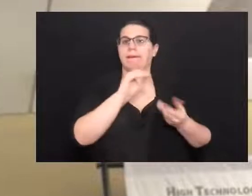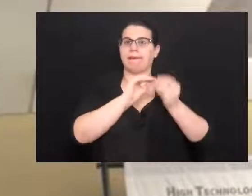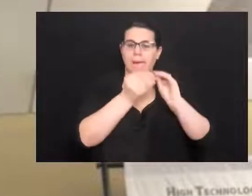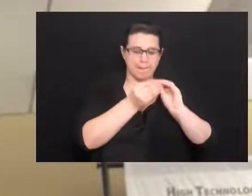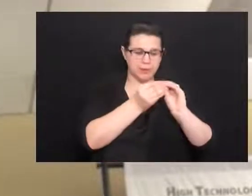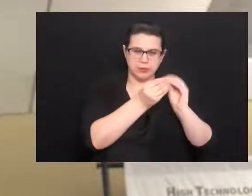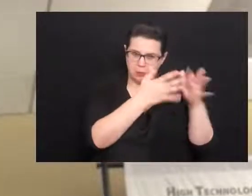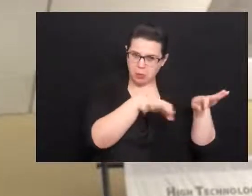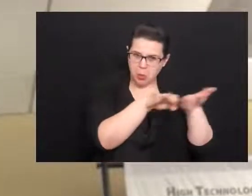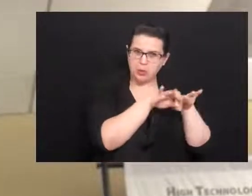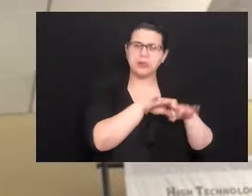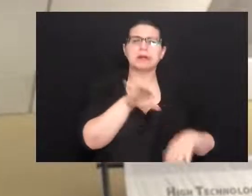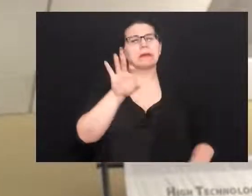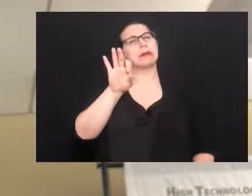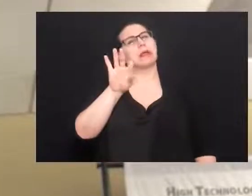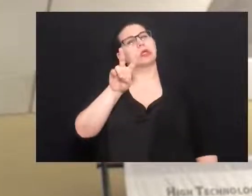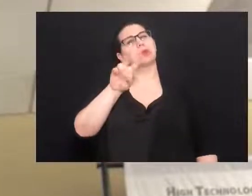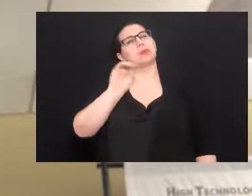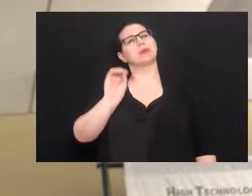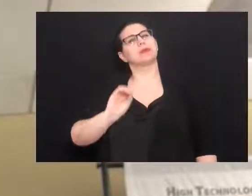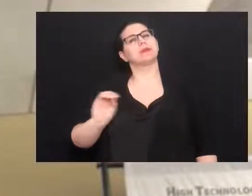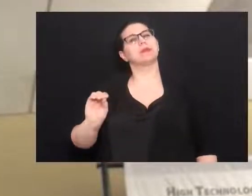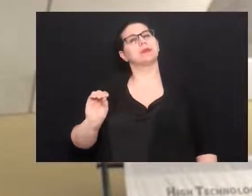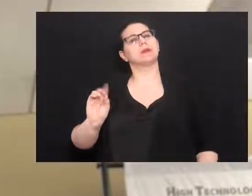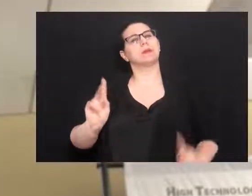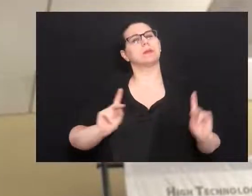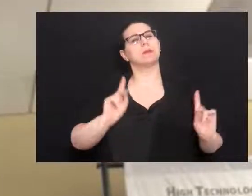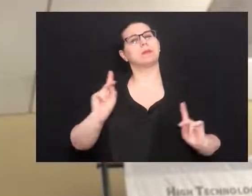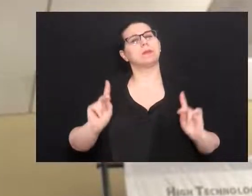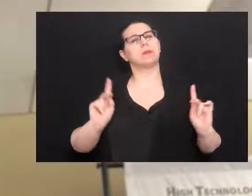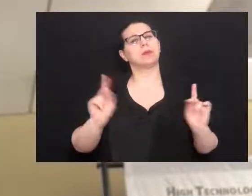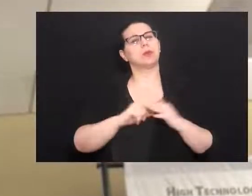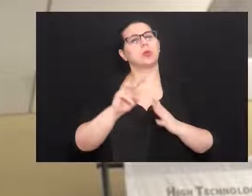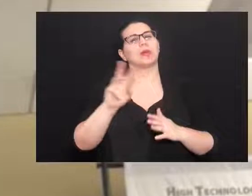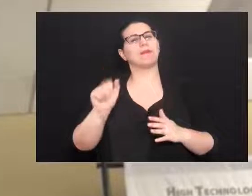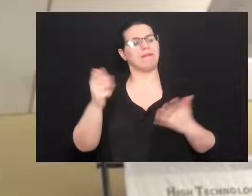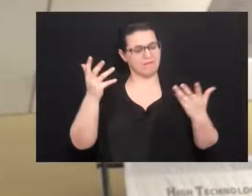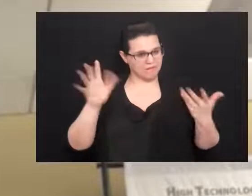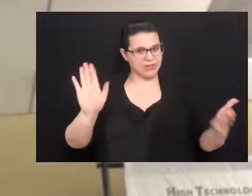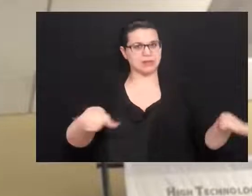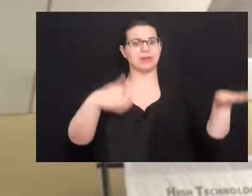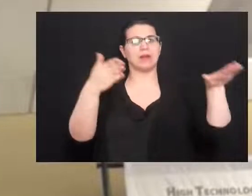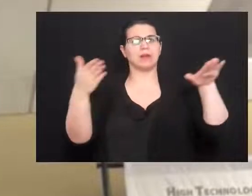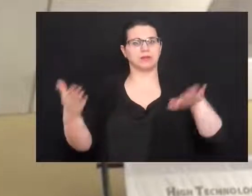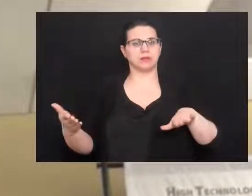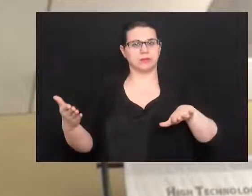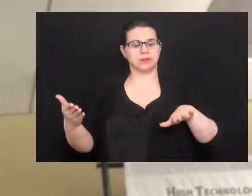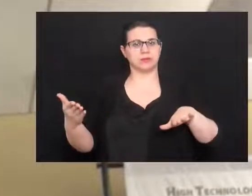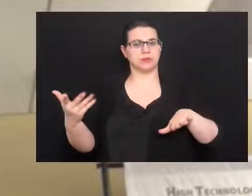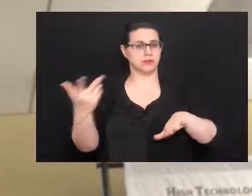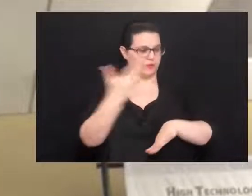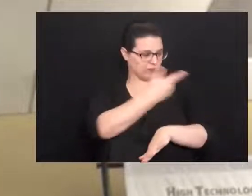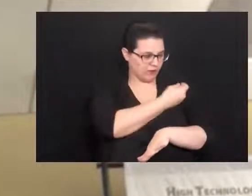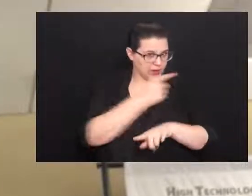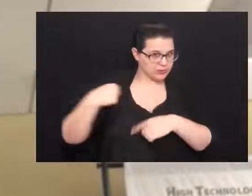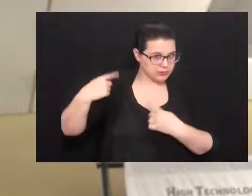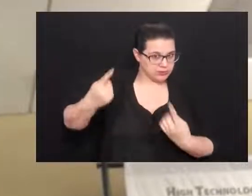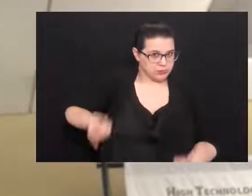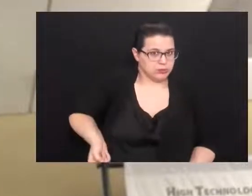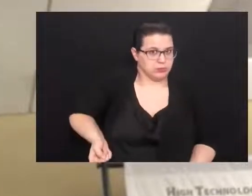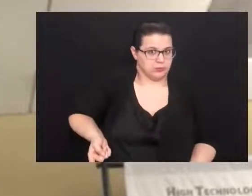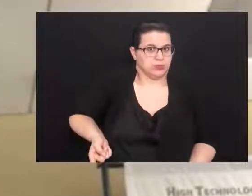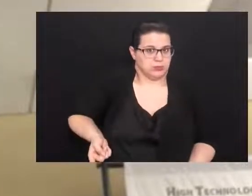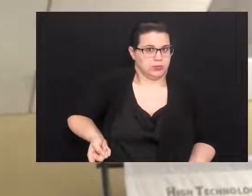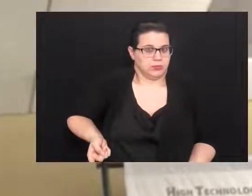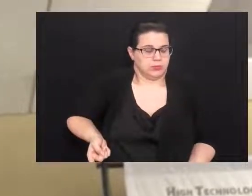92% of the people who in West Virginia who have died since we began vaccination in the